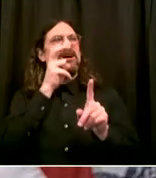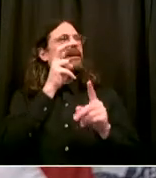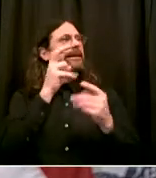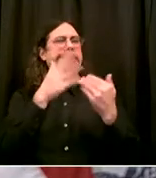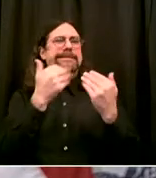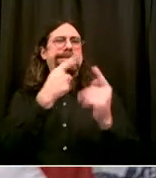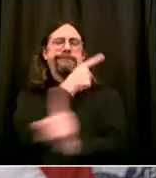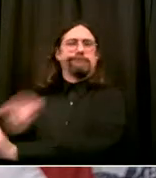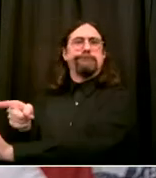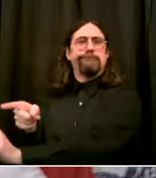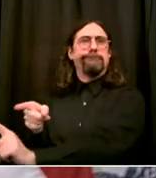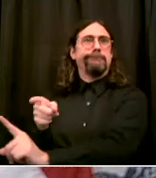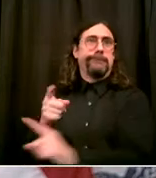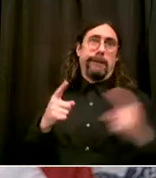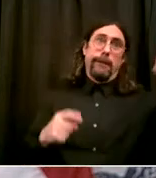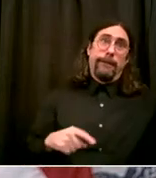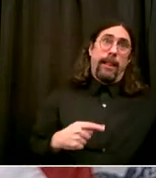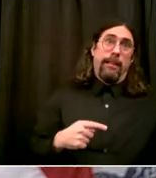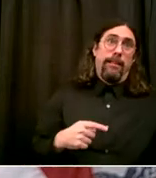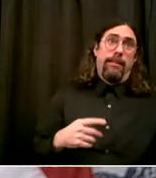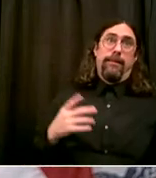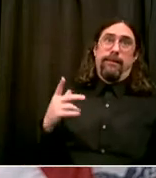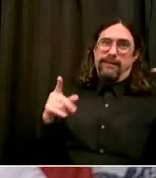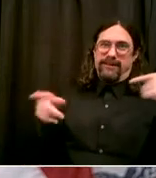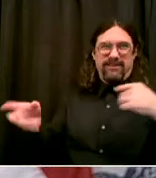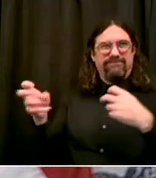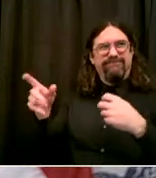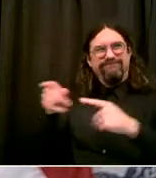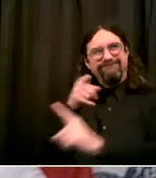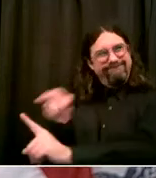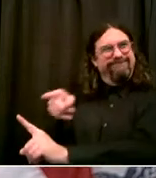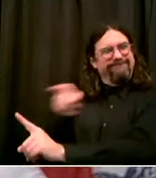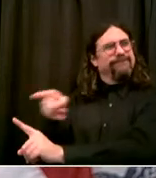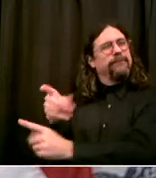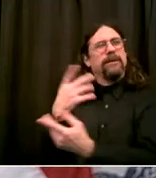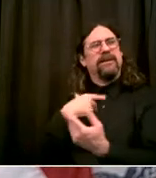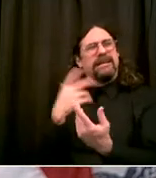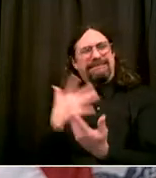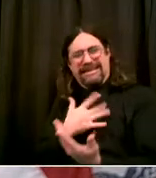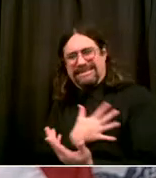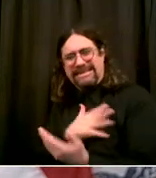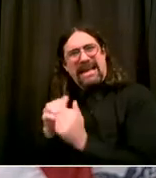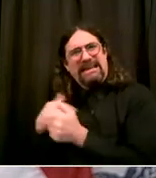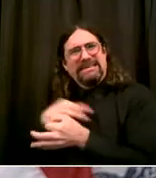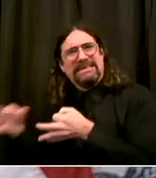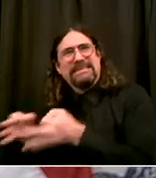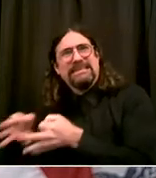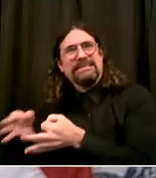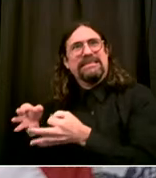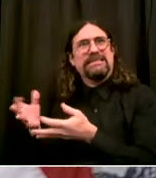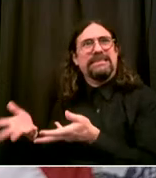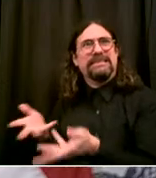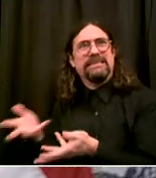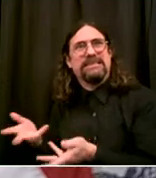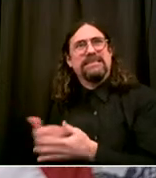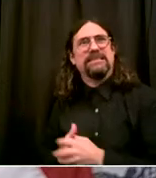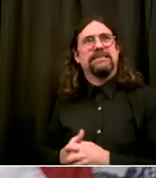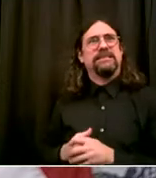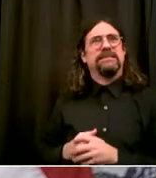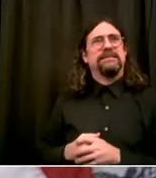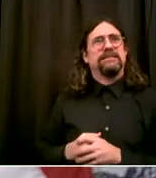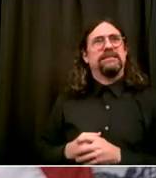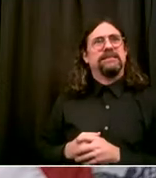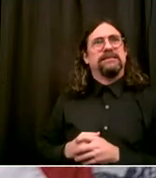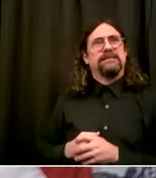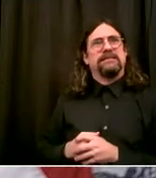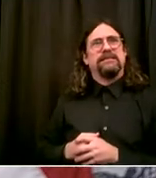how are you going to succeed? How are you going to believe? in yourself. How are you going to believe your society is going to be fair